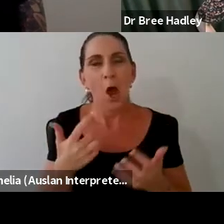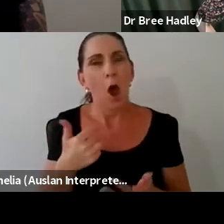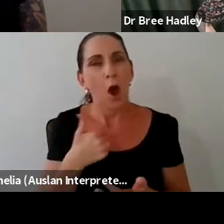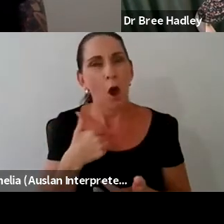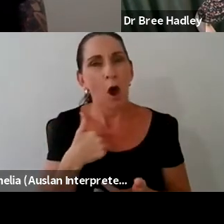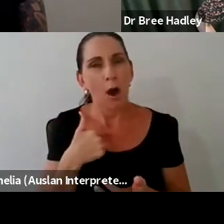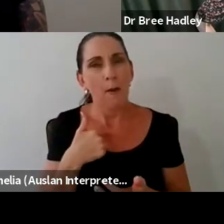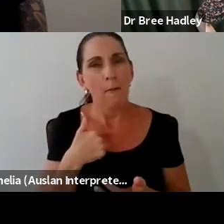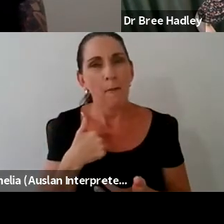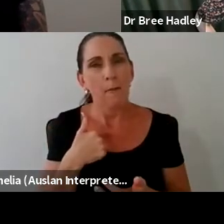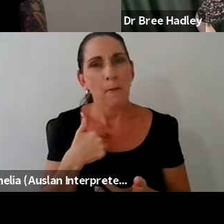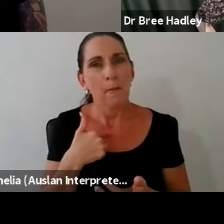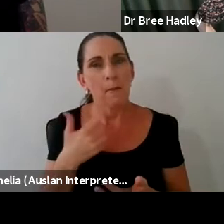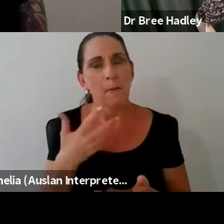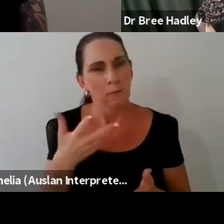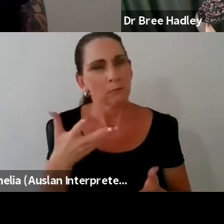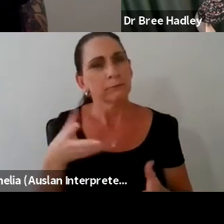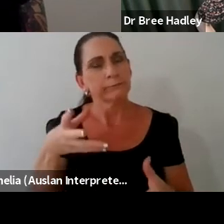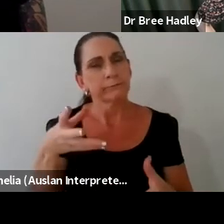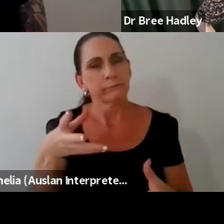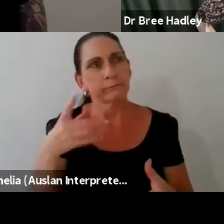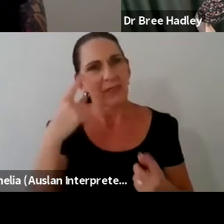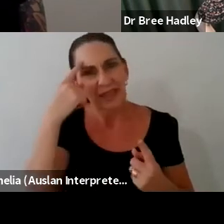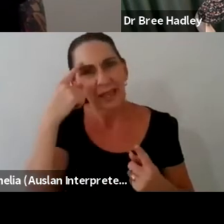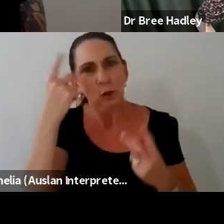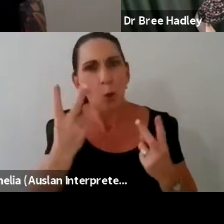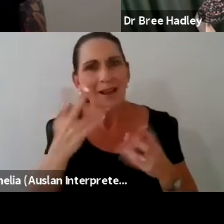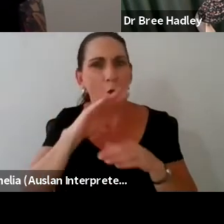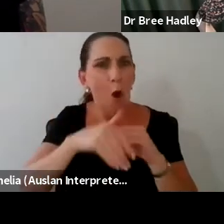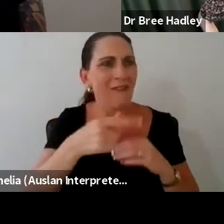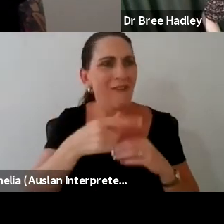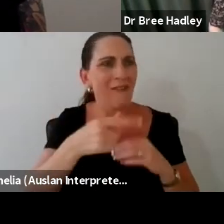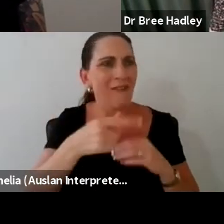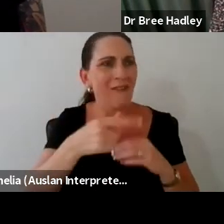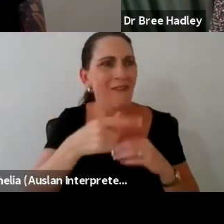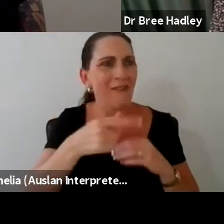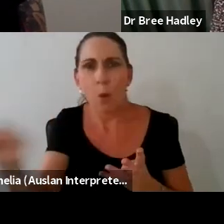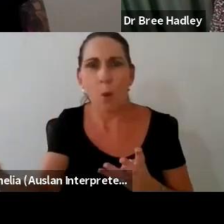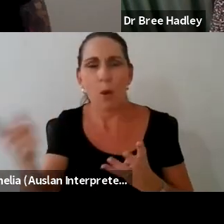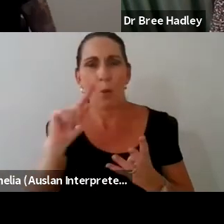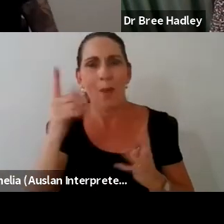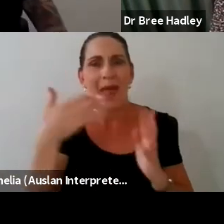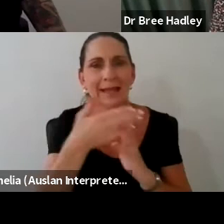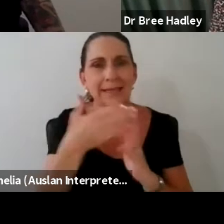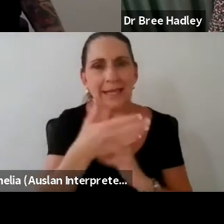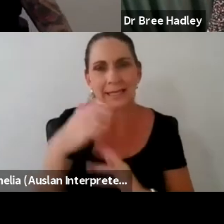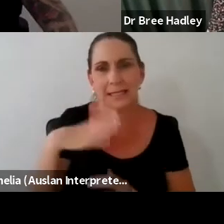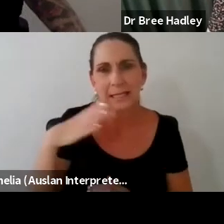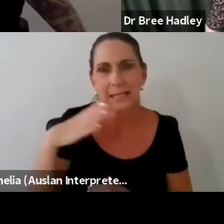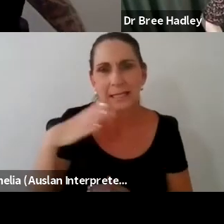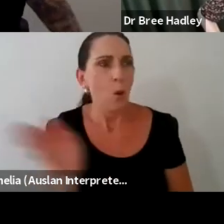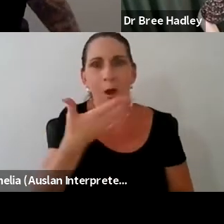board everybody's access needs, everybody's wants, desires. That does not